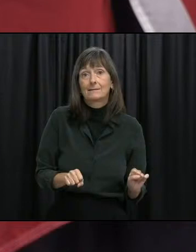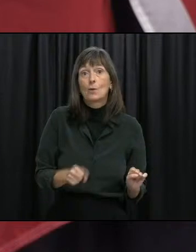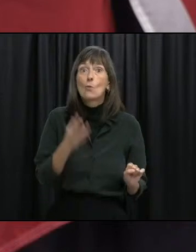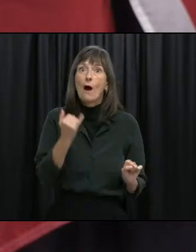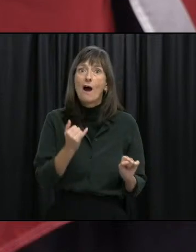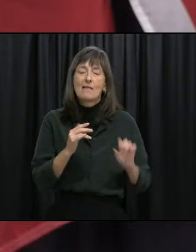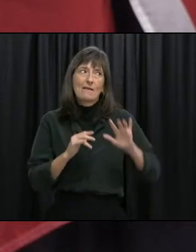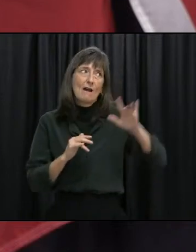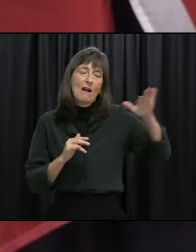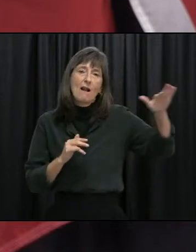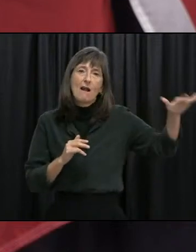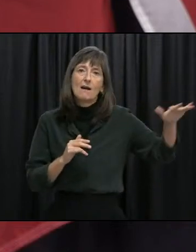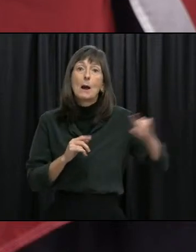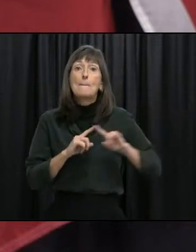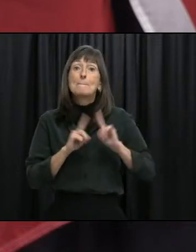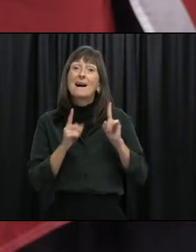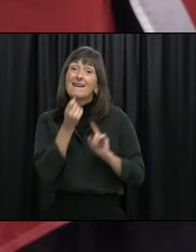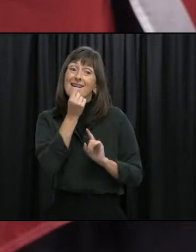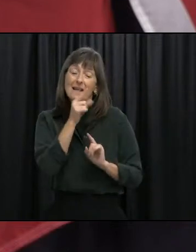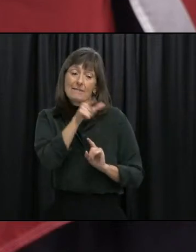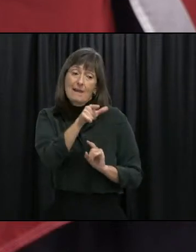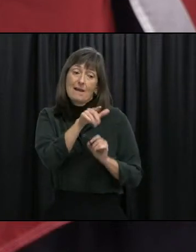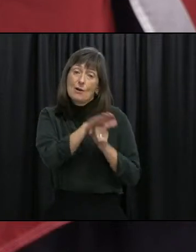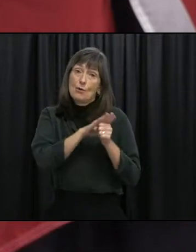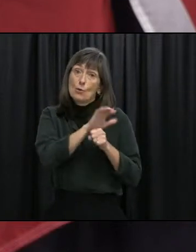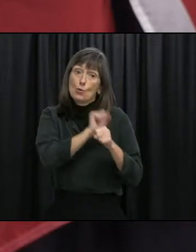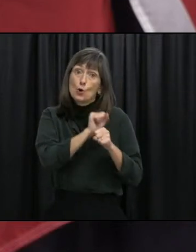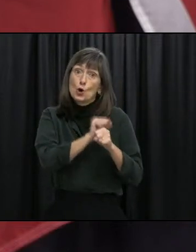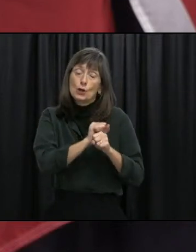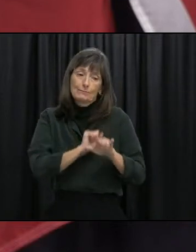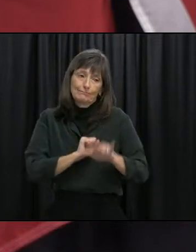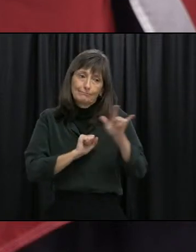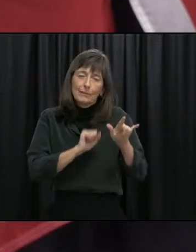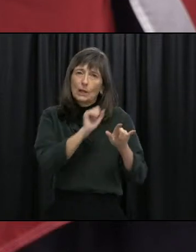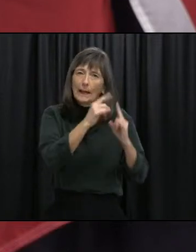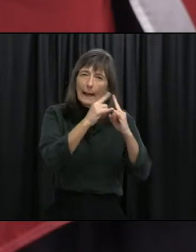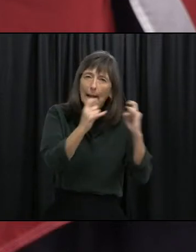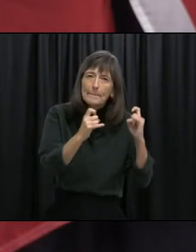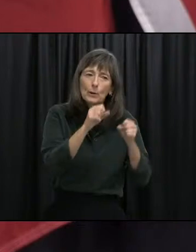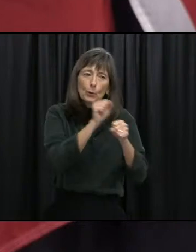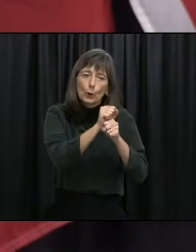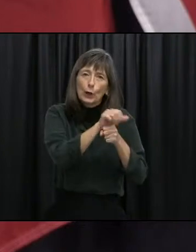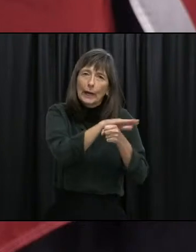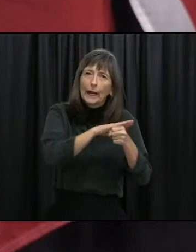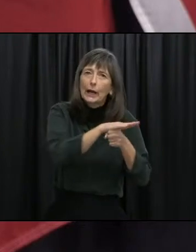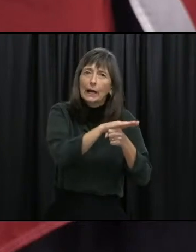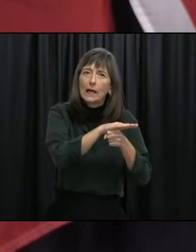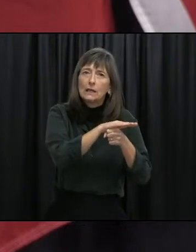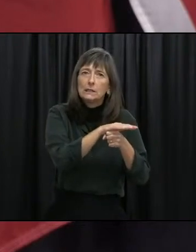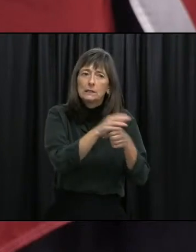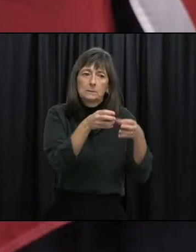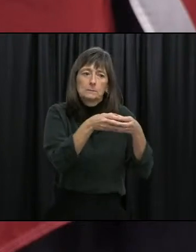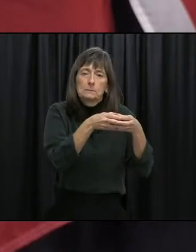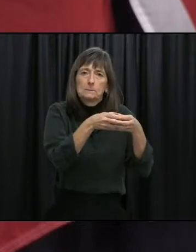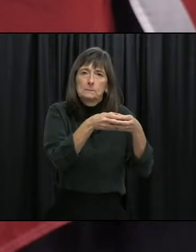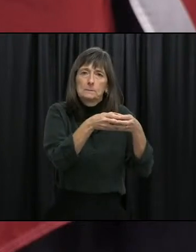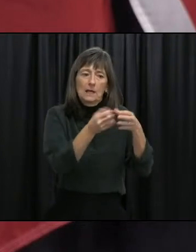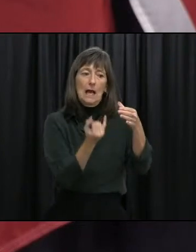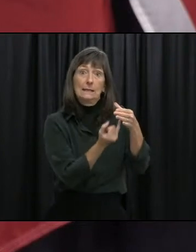significantly controlled areas from the point of view of a work site or a camp that are not typical